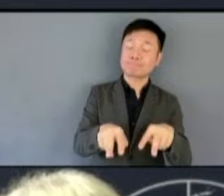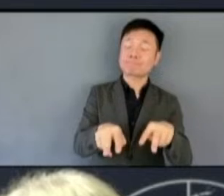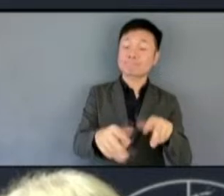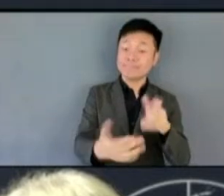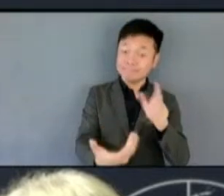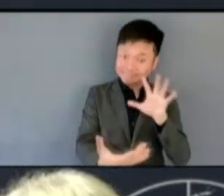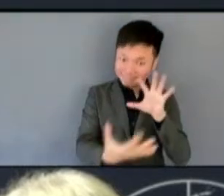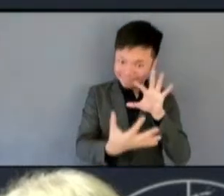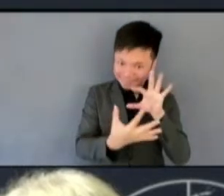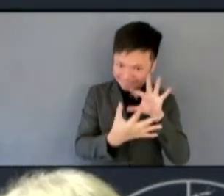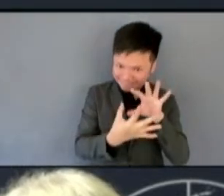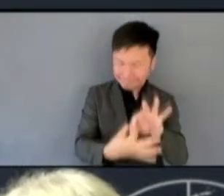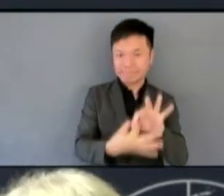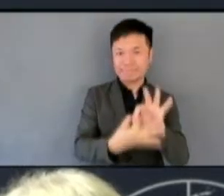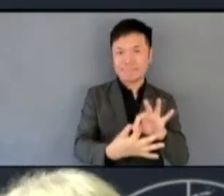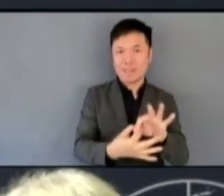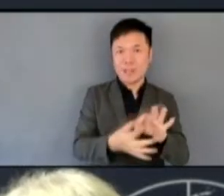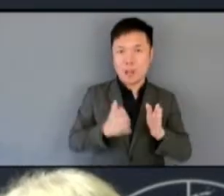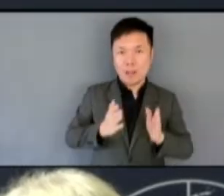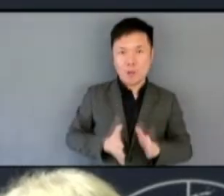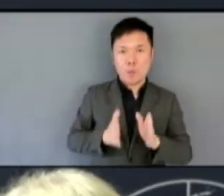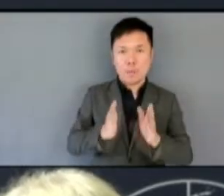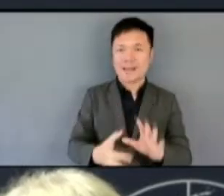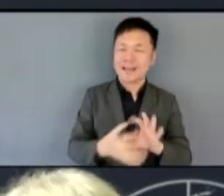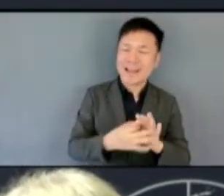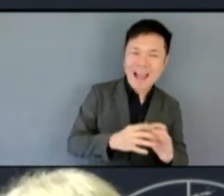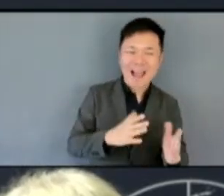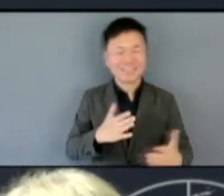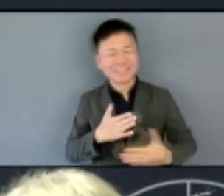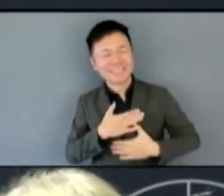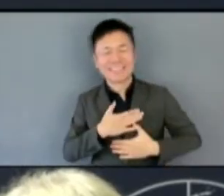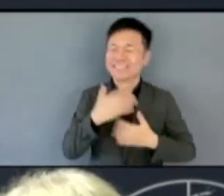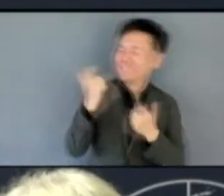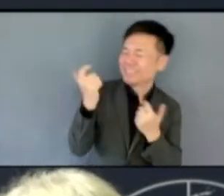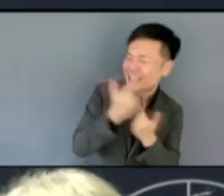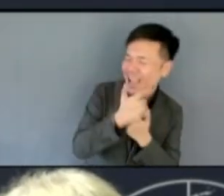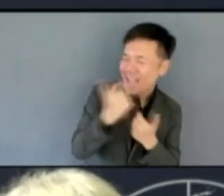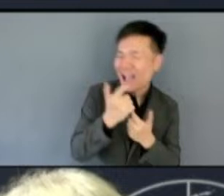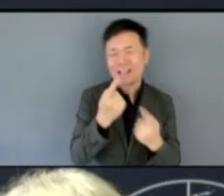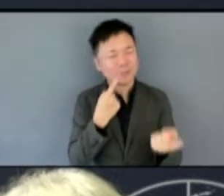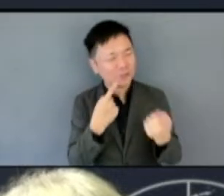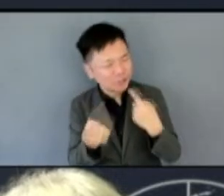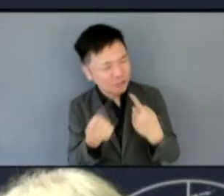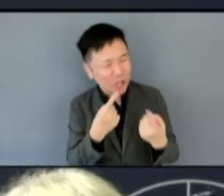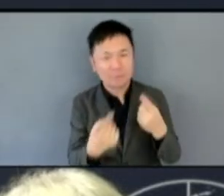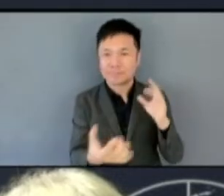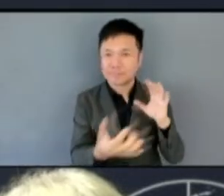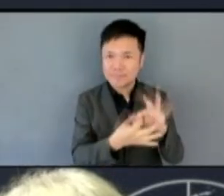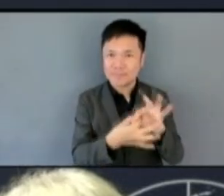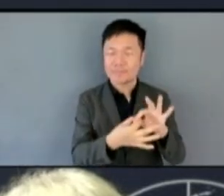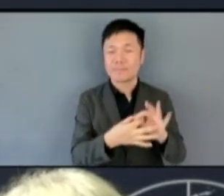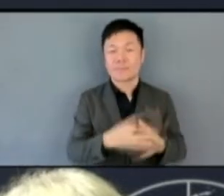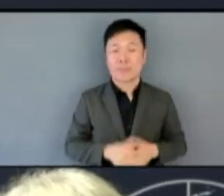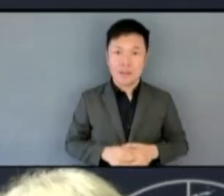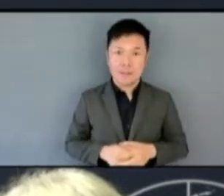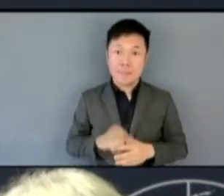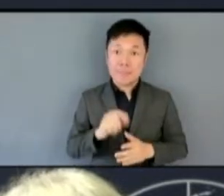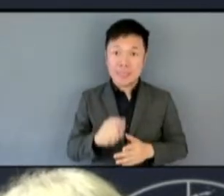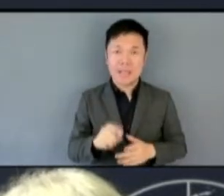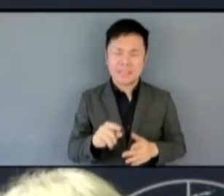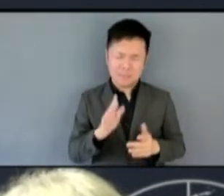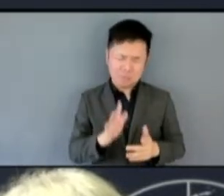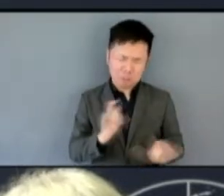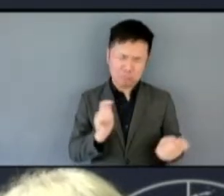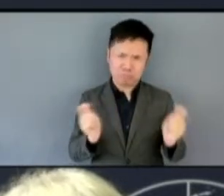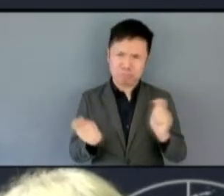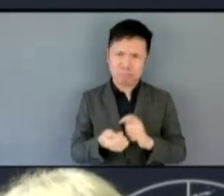with each other actually as human beings again. They laugh, they play, they talk to each other as real human beings, and that really has actually a much more transformative